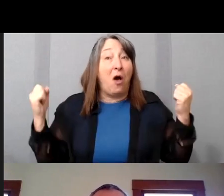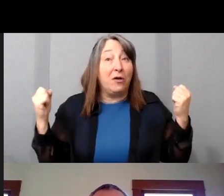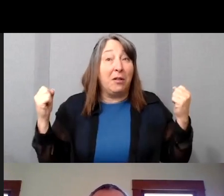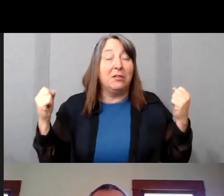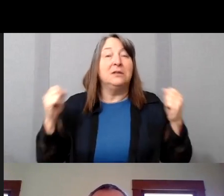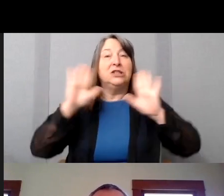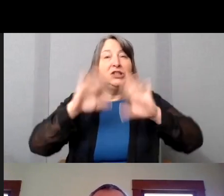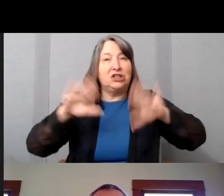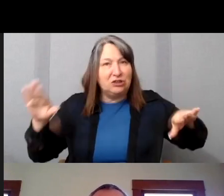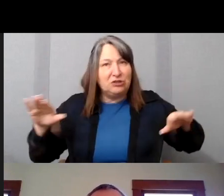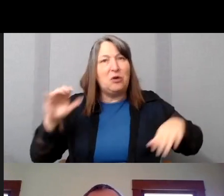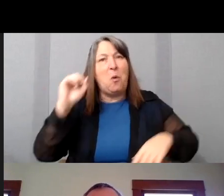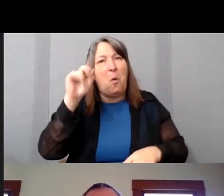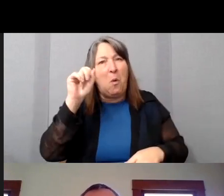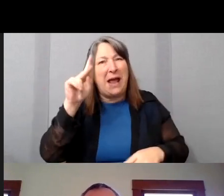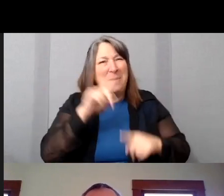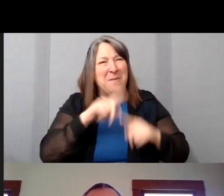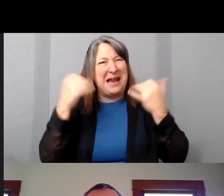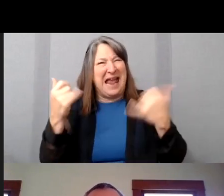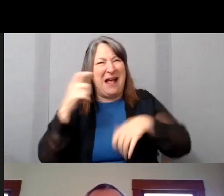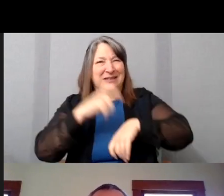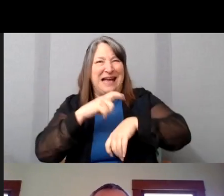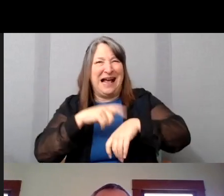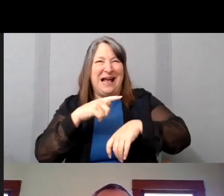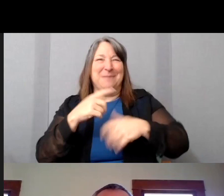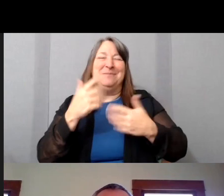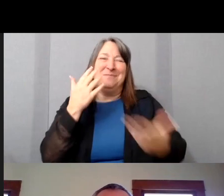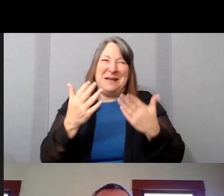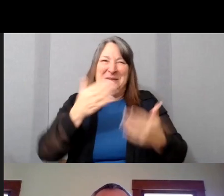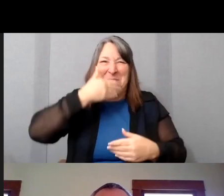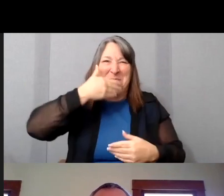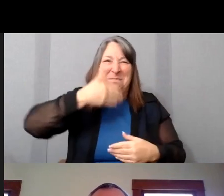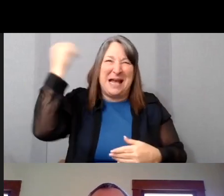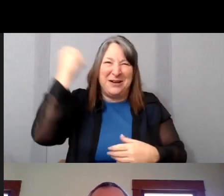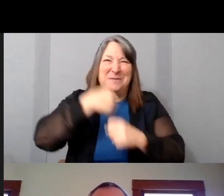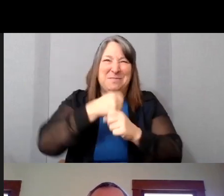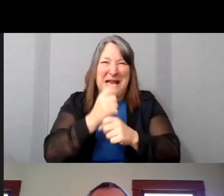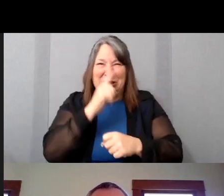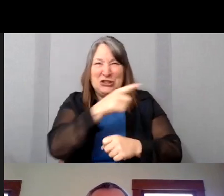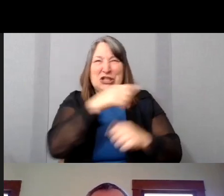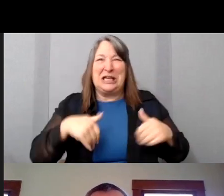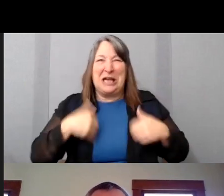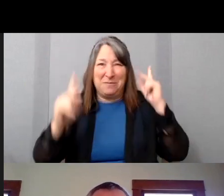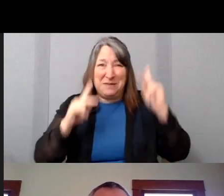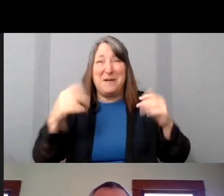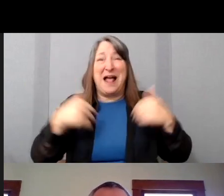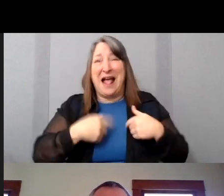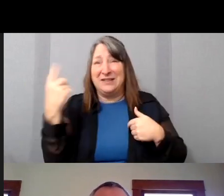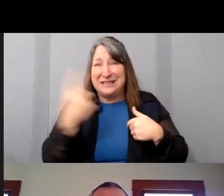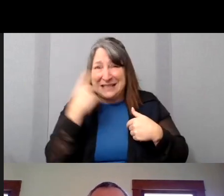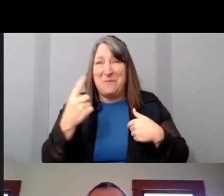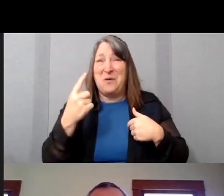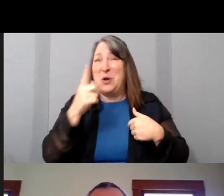is a time where I would err on the side of making sure that young people know that they've got someone who's caring about